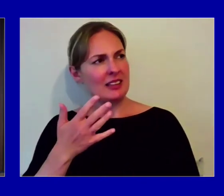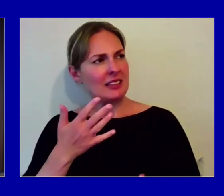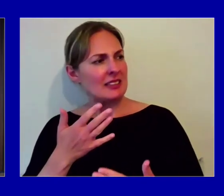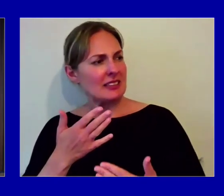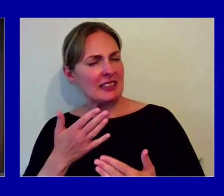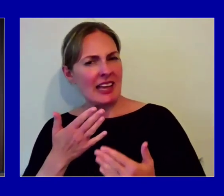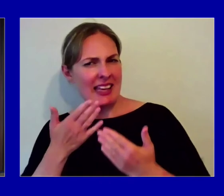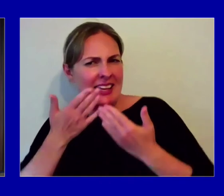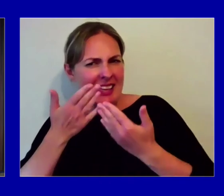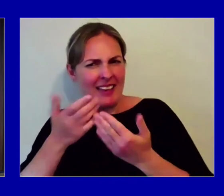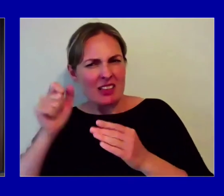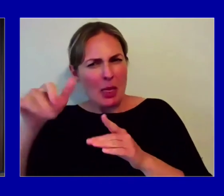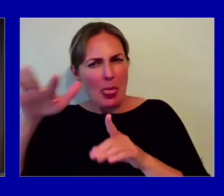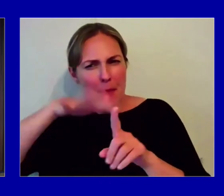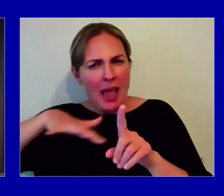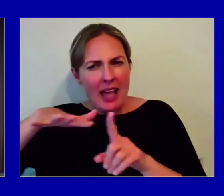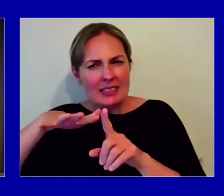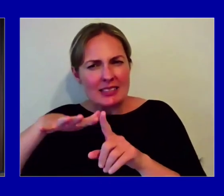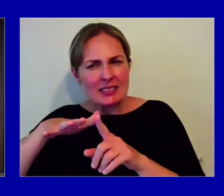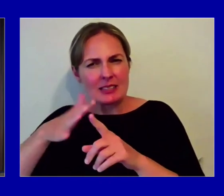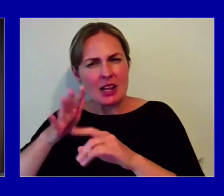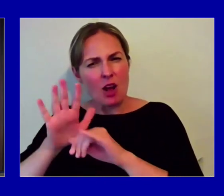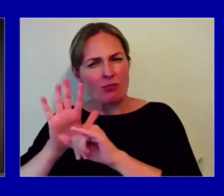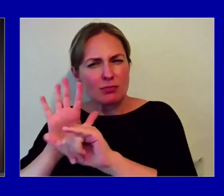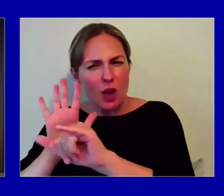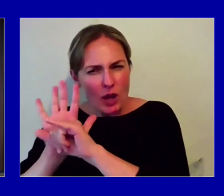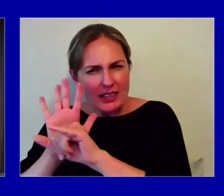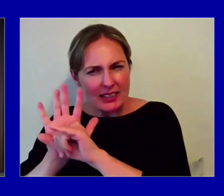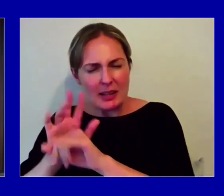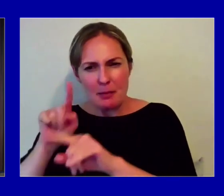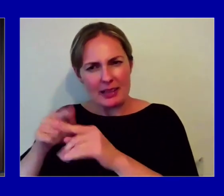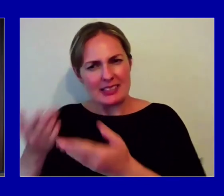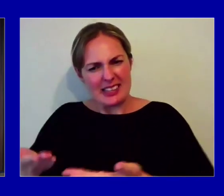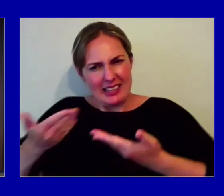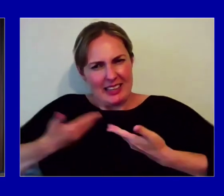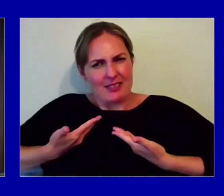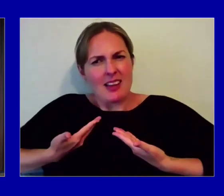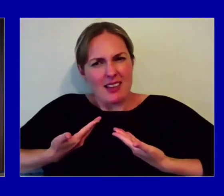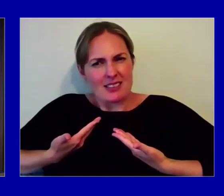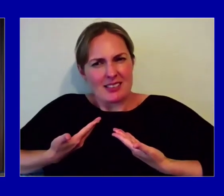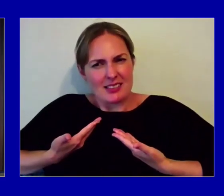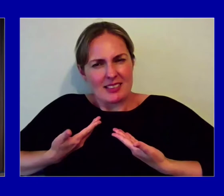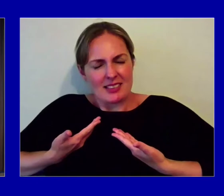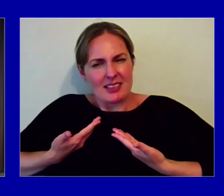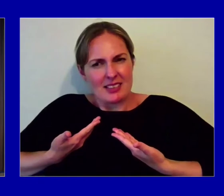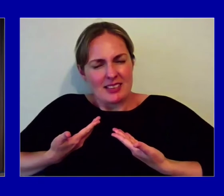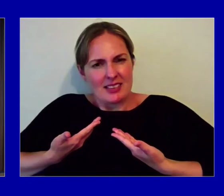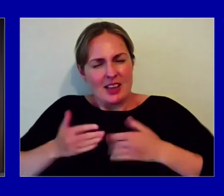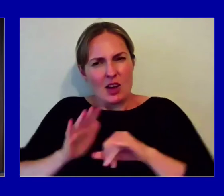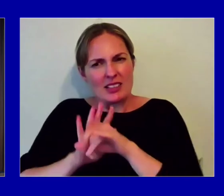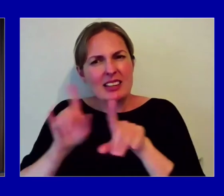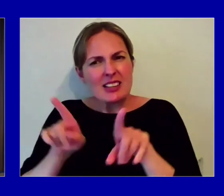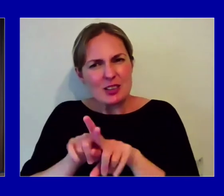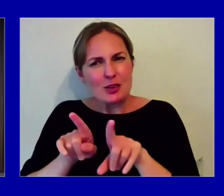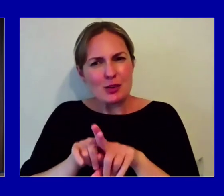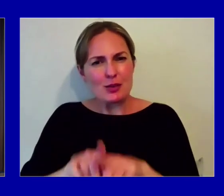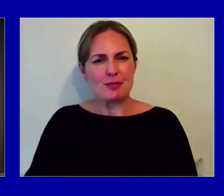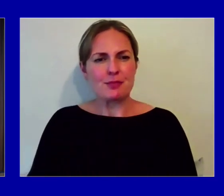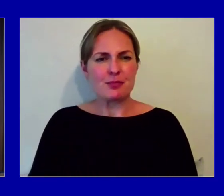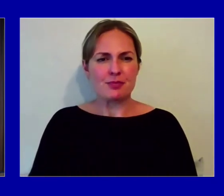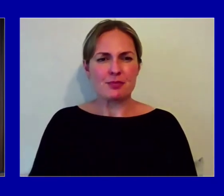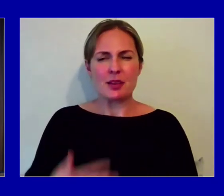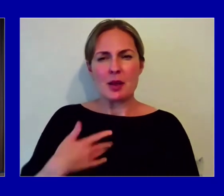It actually, I don't know, it's so enriching when, um, you know, I did a flow study with my cousin, um, on our waterways a couple of years